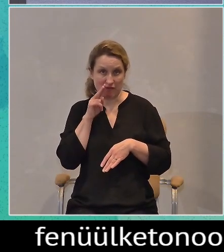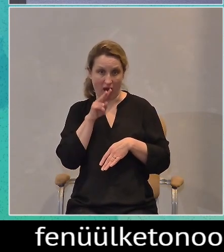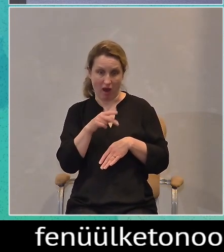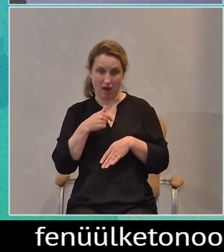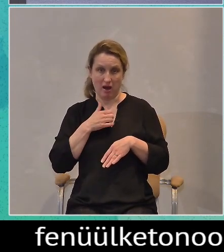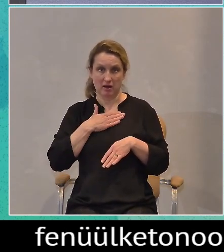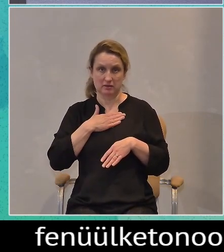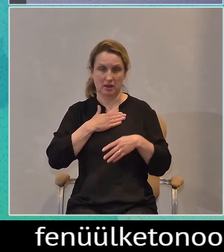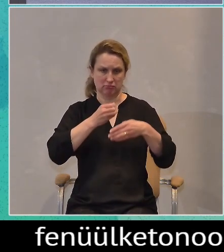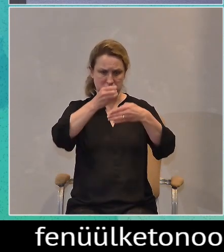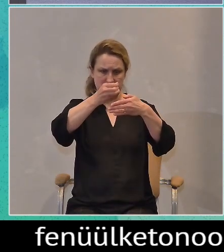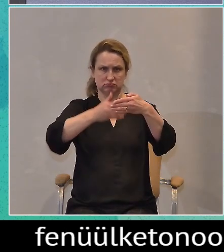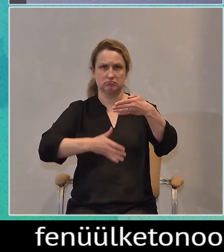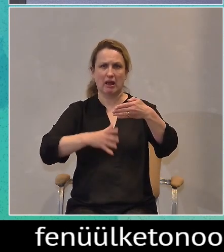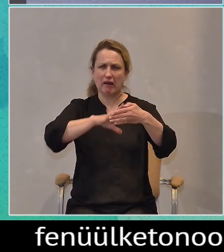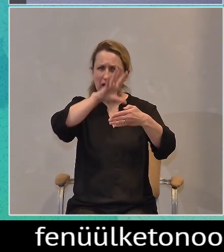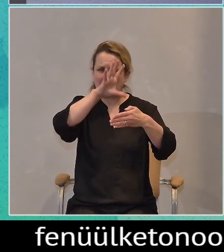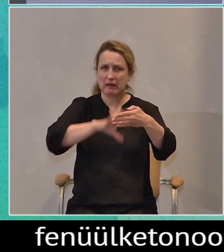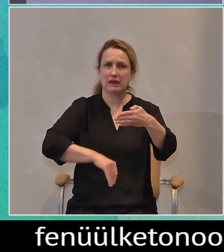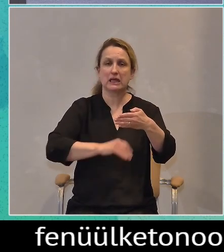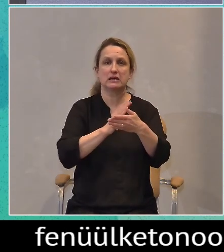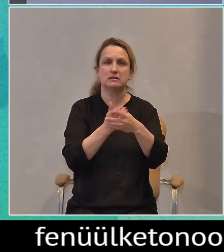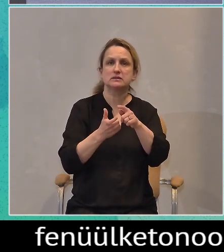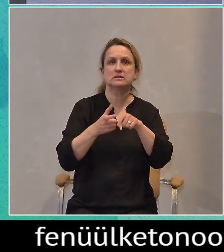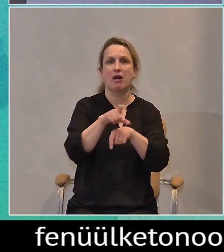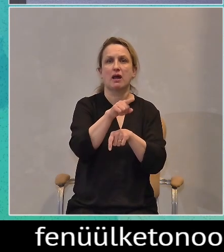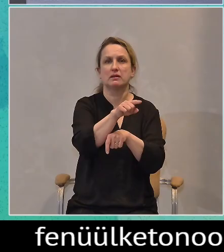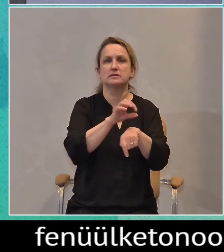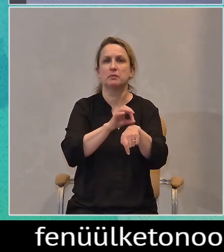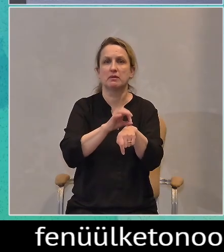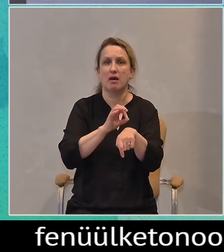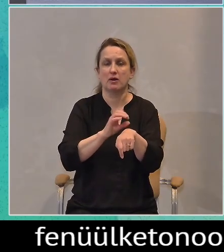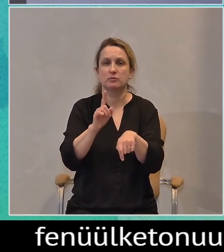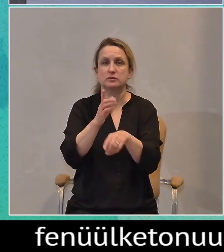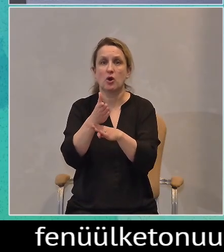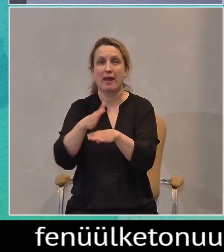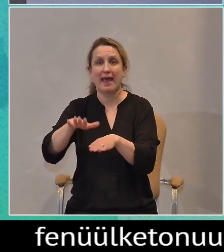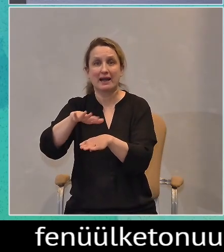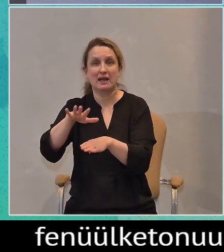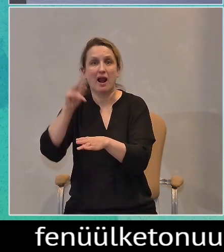forth. As a specialist physician,